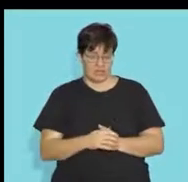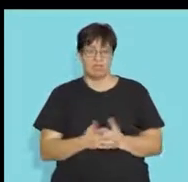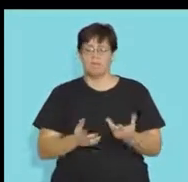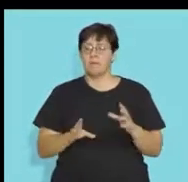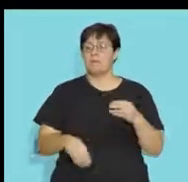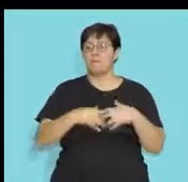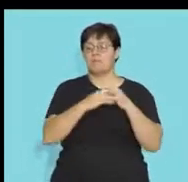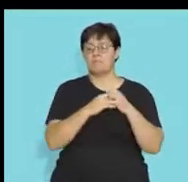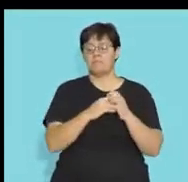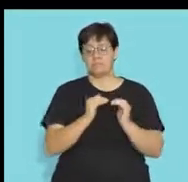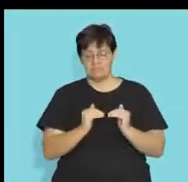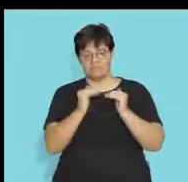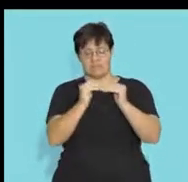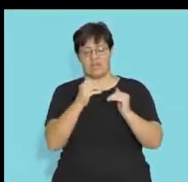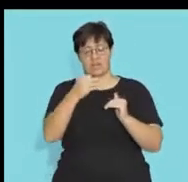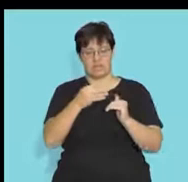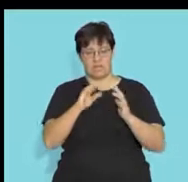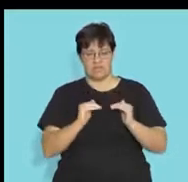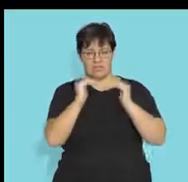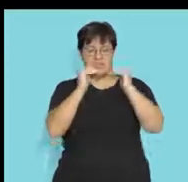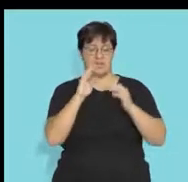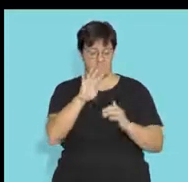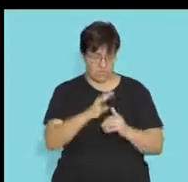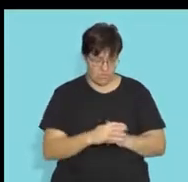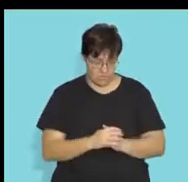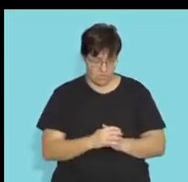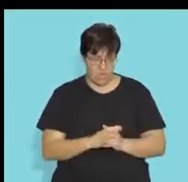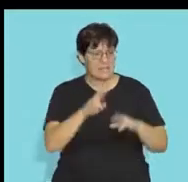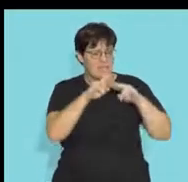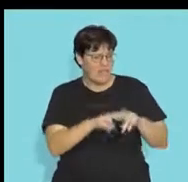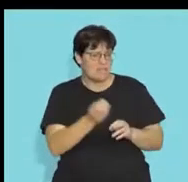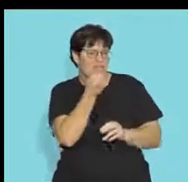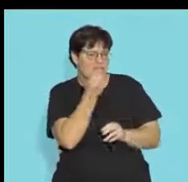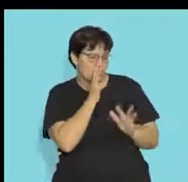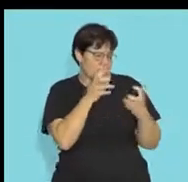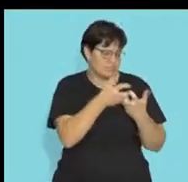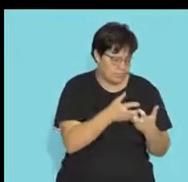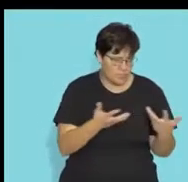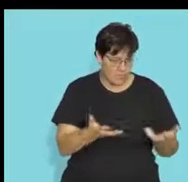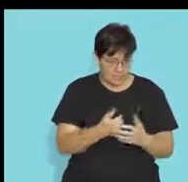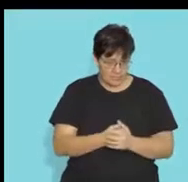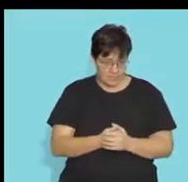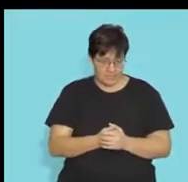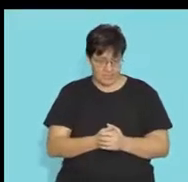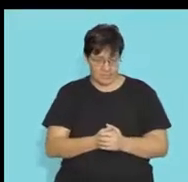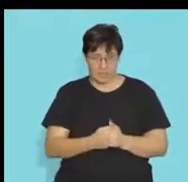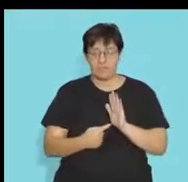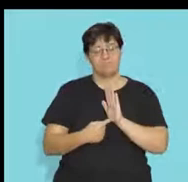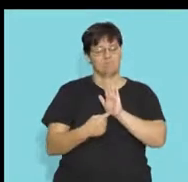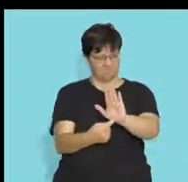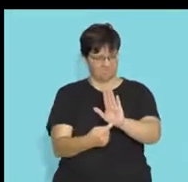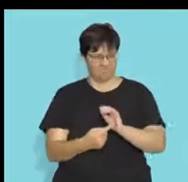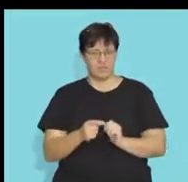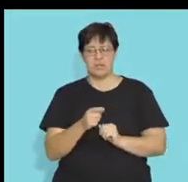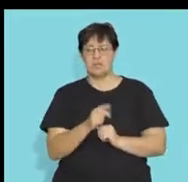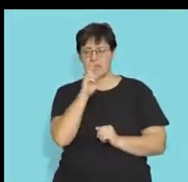consumers, may occupy the subsequent trophic levels based on where they feed. And that takes us to this